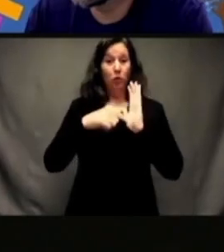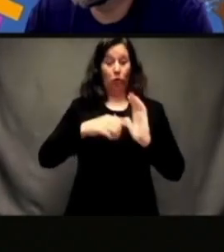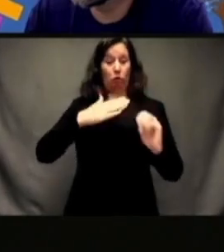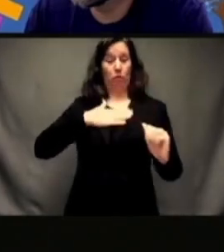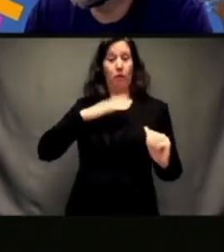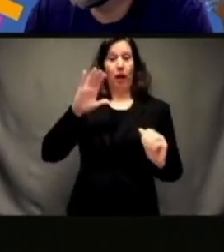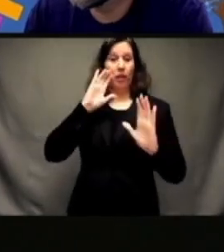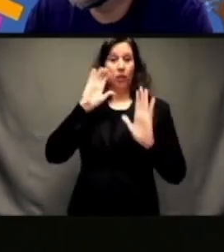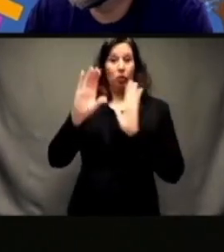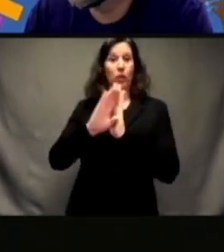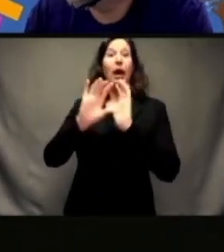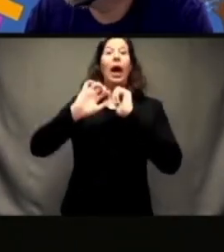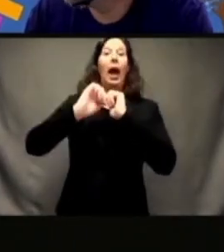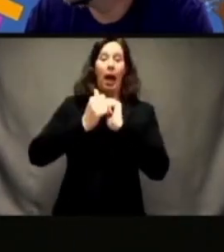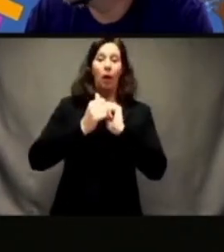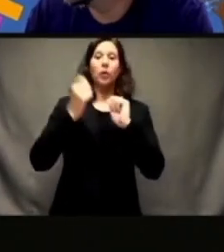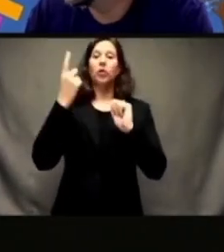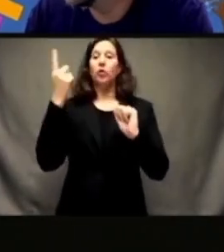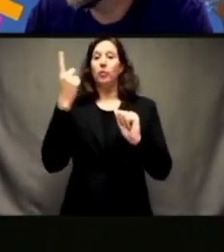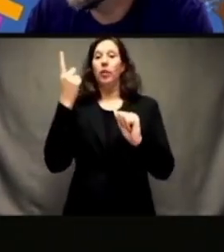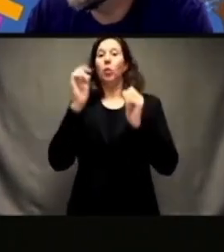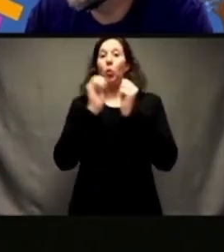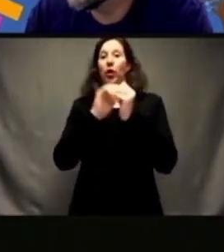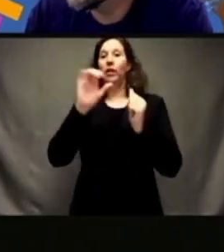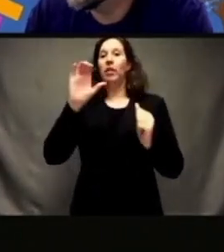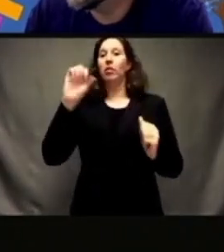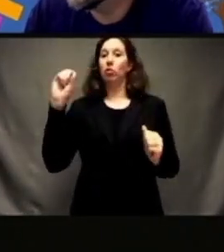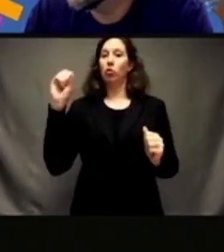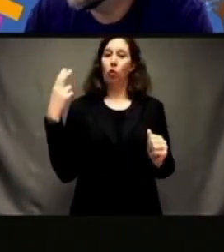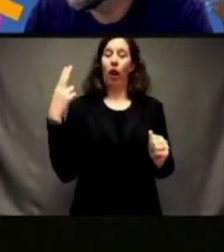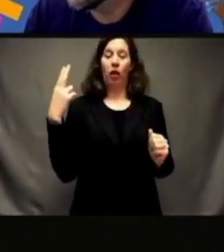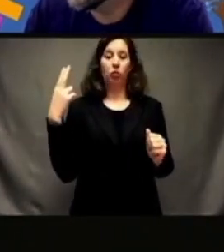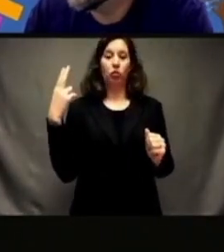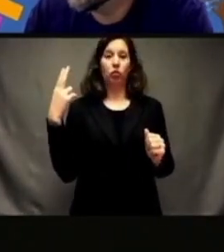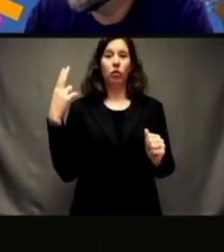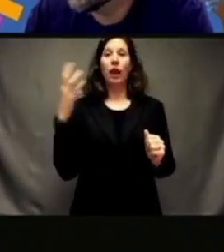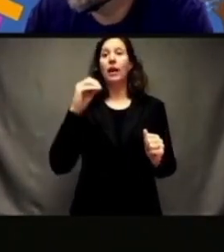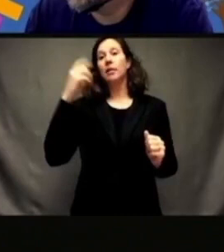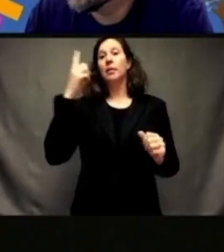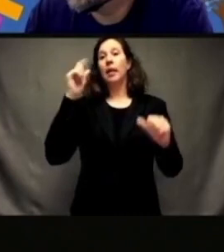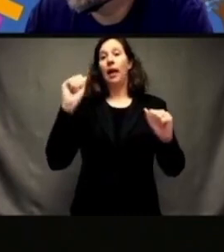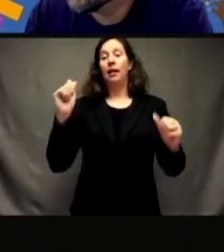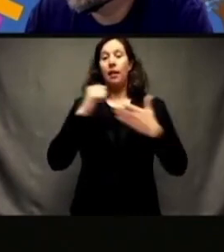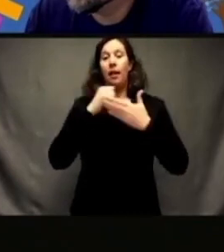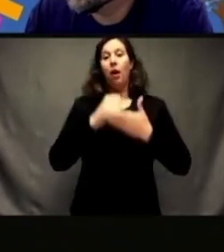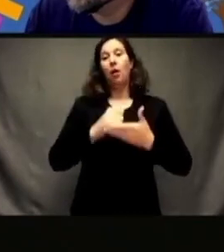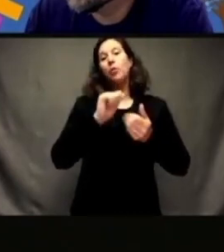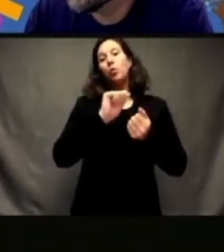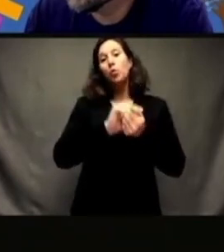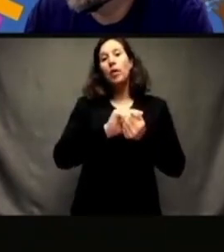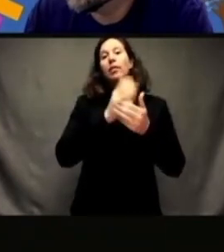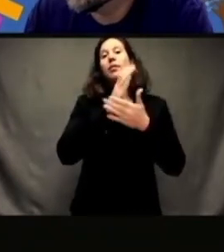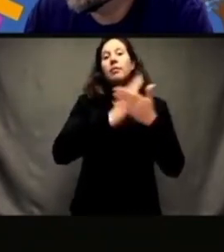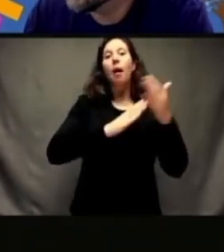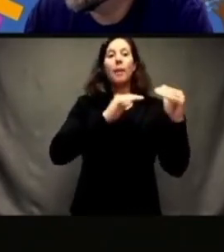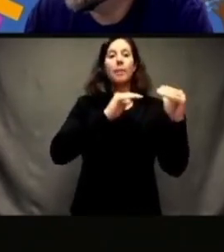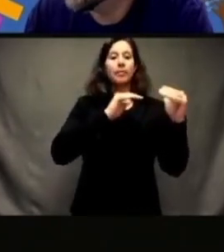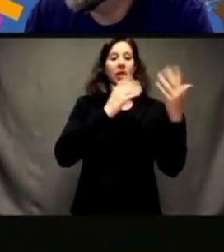screen how we can do something with Scratch and something that can help you out with some accessibility